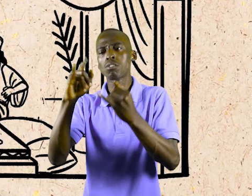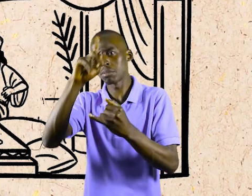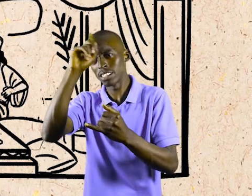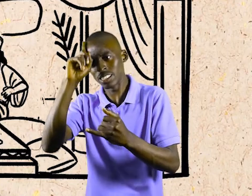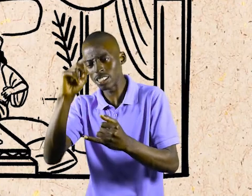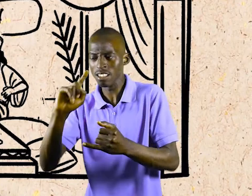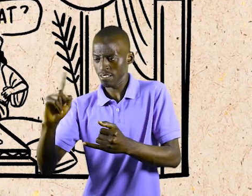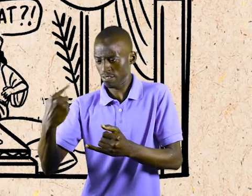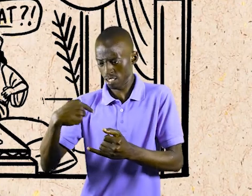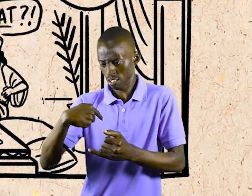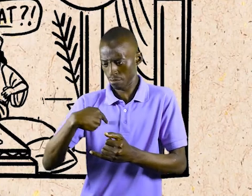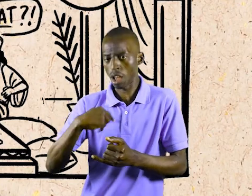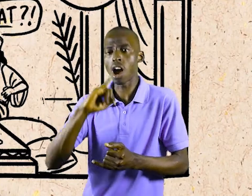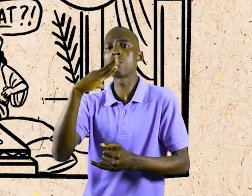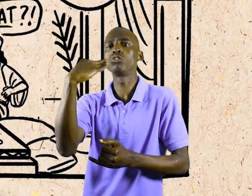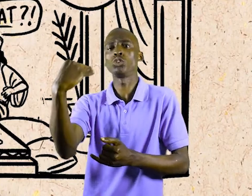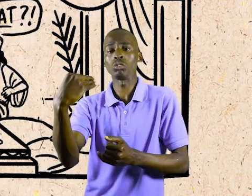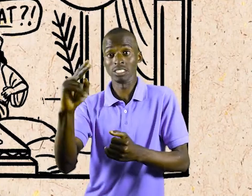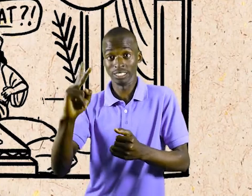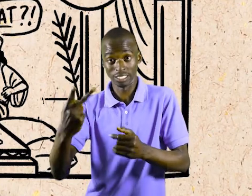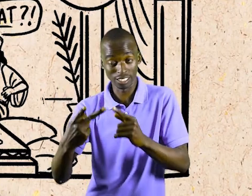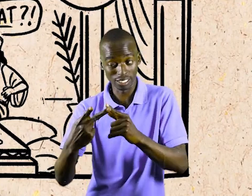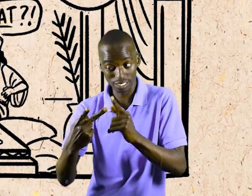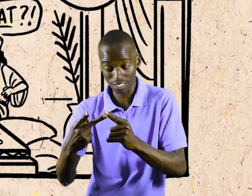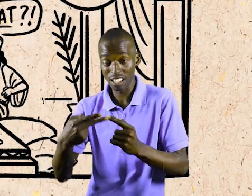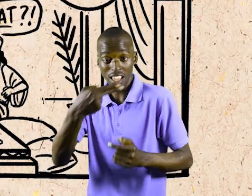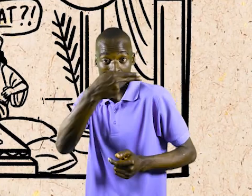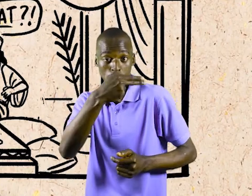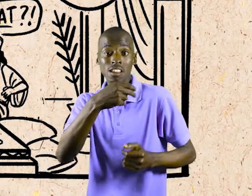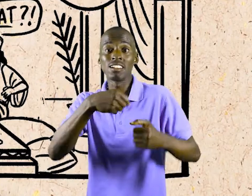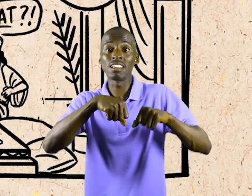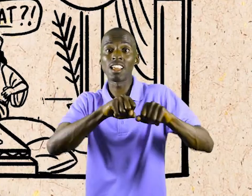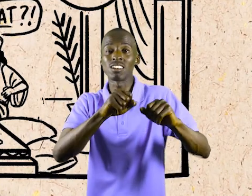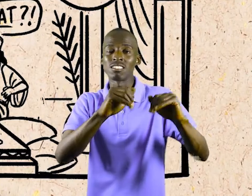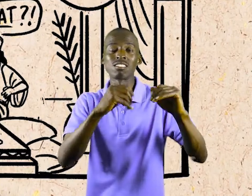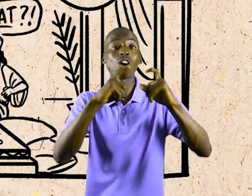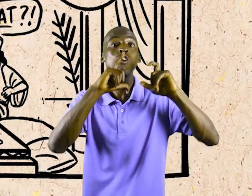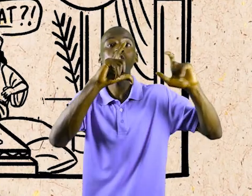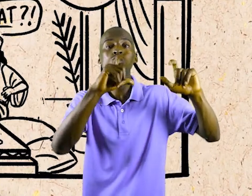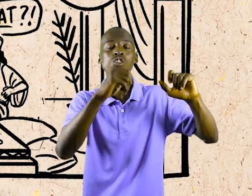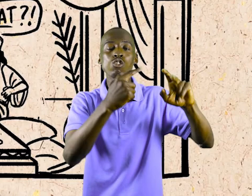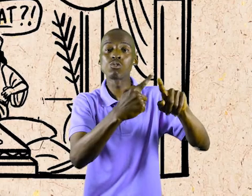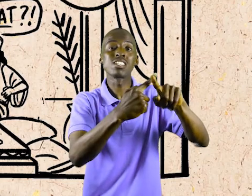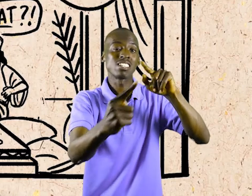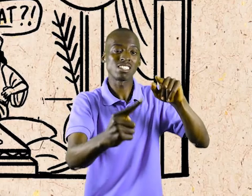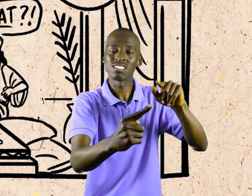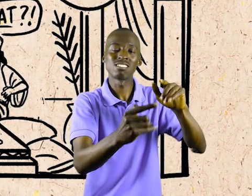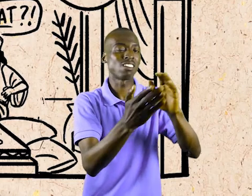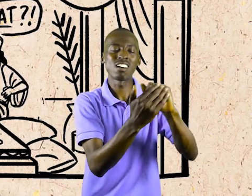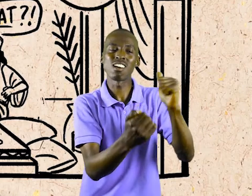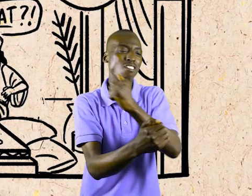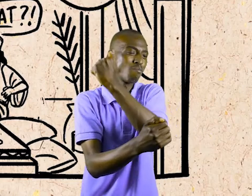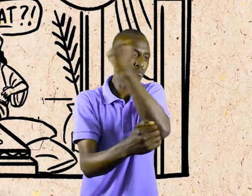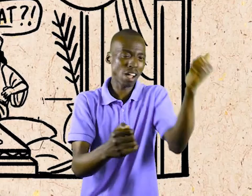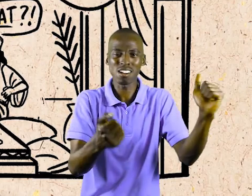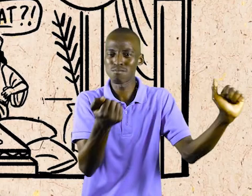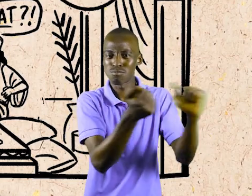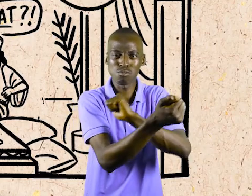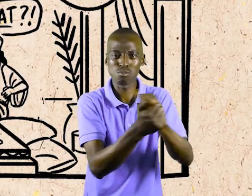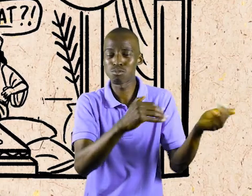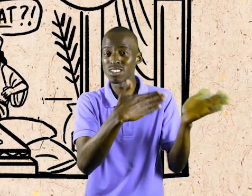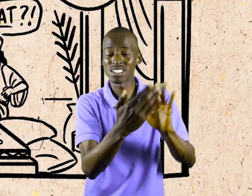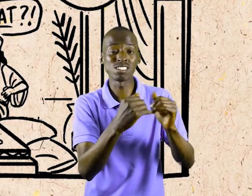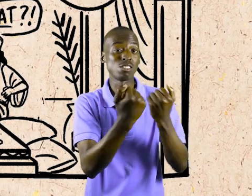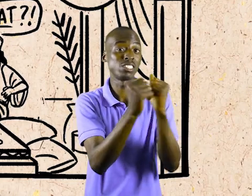king that first of all, she's Jewish, and second, that Haman has enacted a decree to murder her and to murder Mordecai, who saved